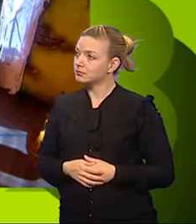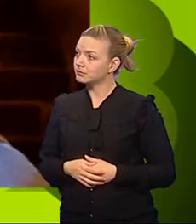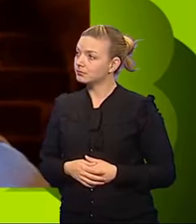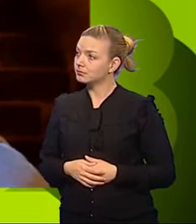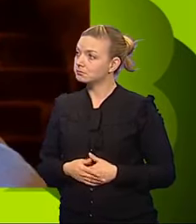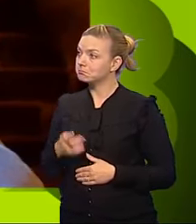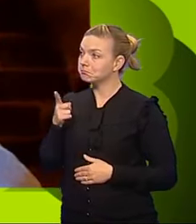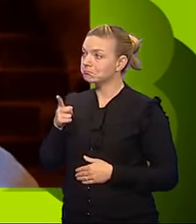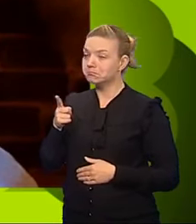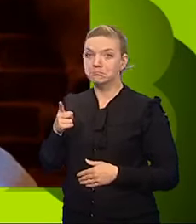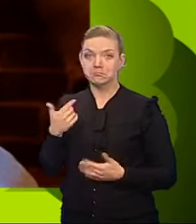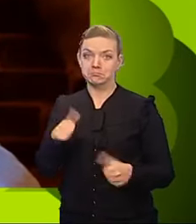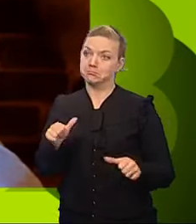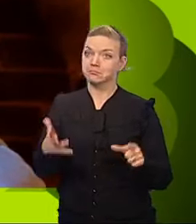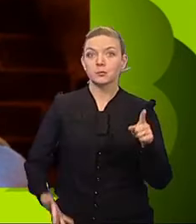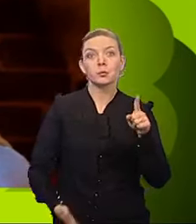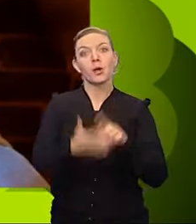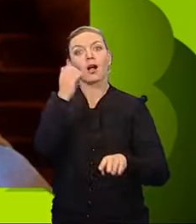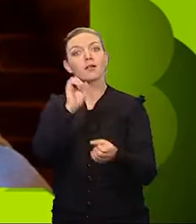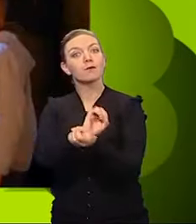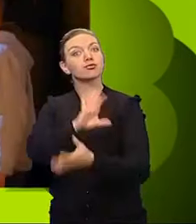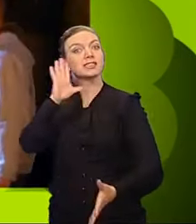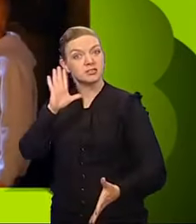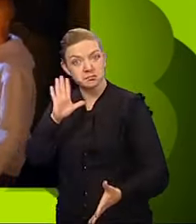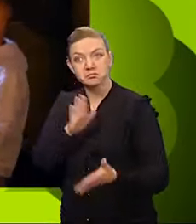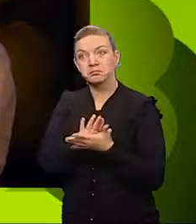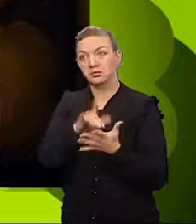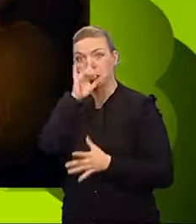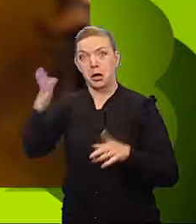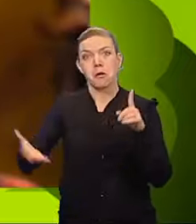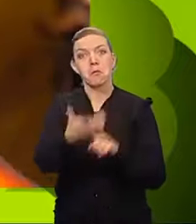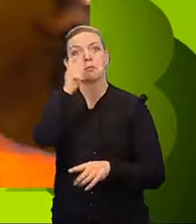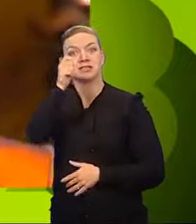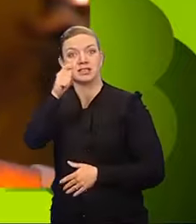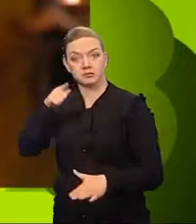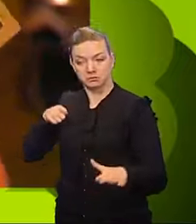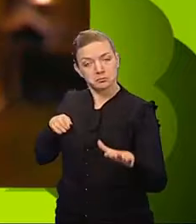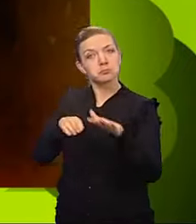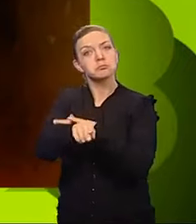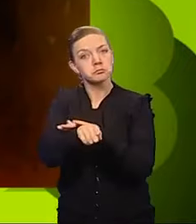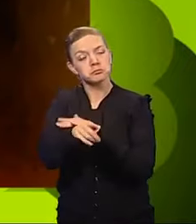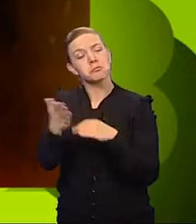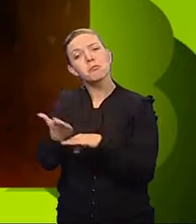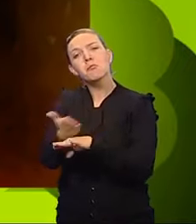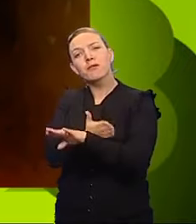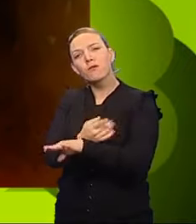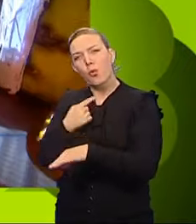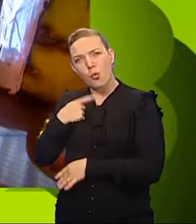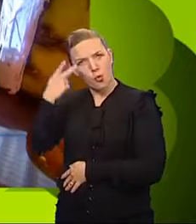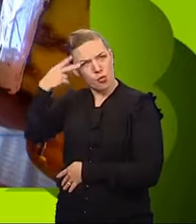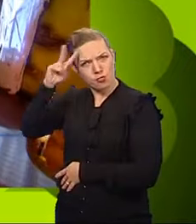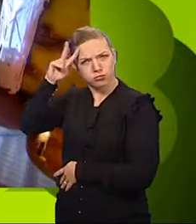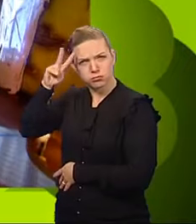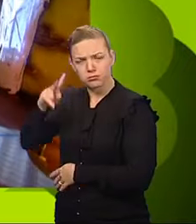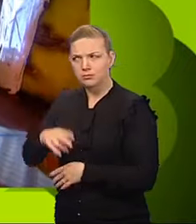Marcel, you have won your freedom. Take the key and leave the tower before I